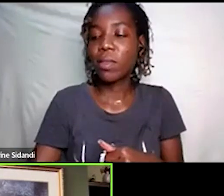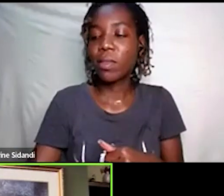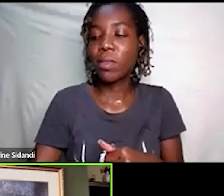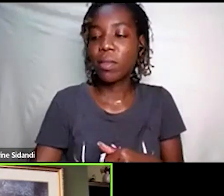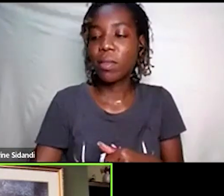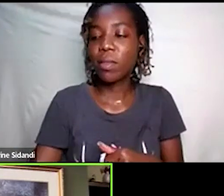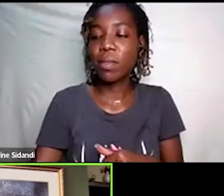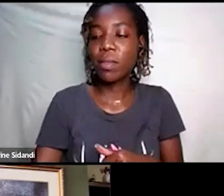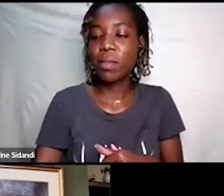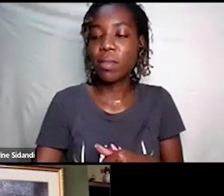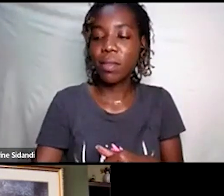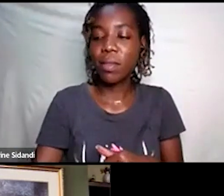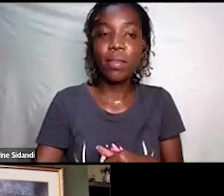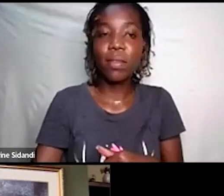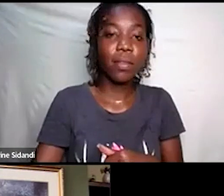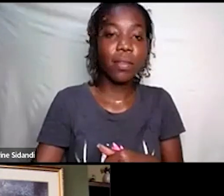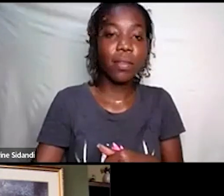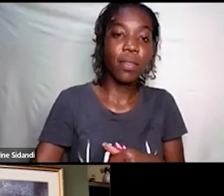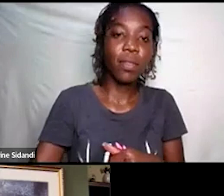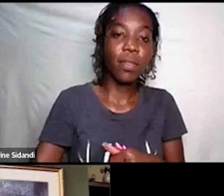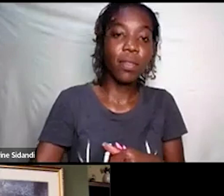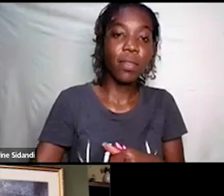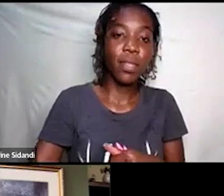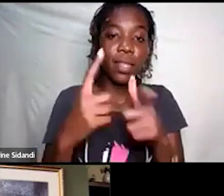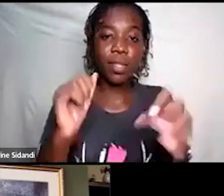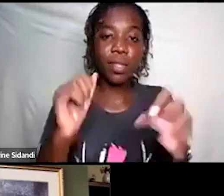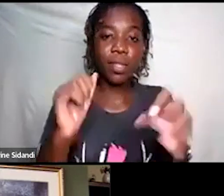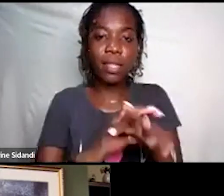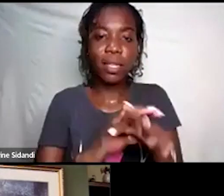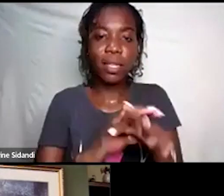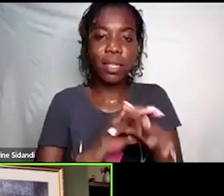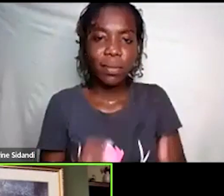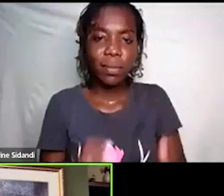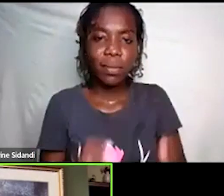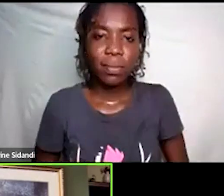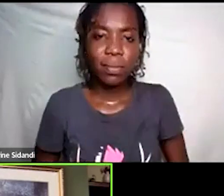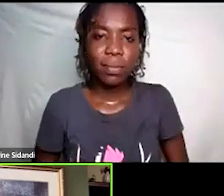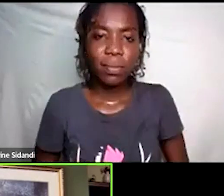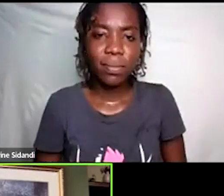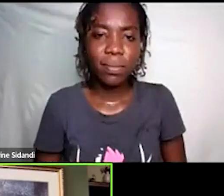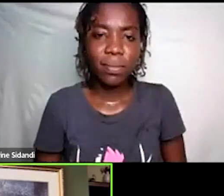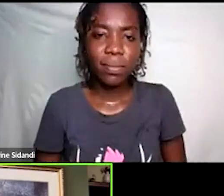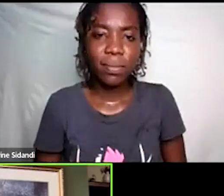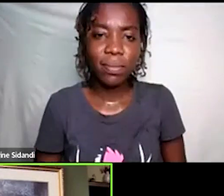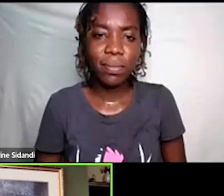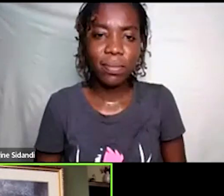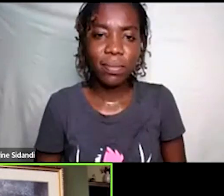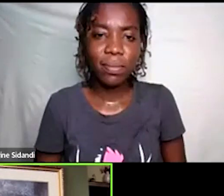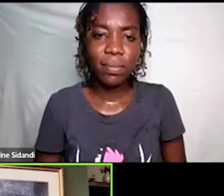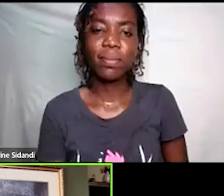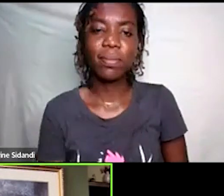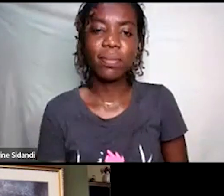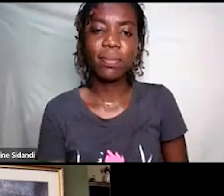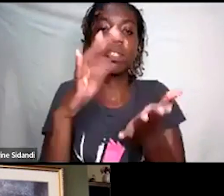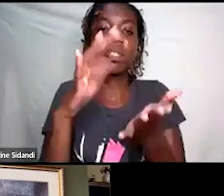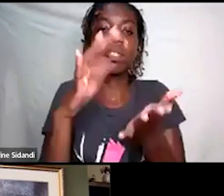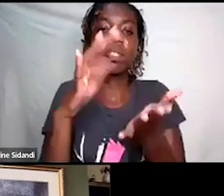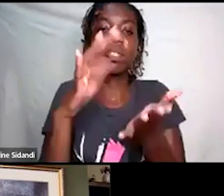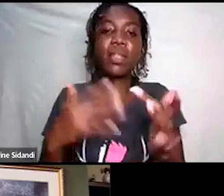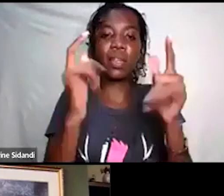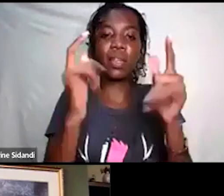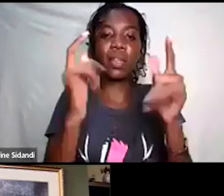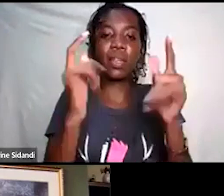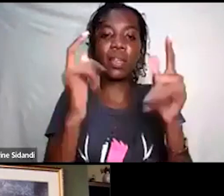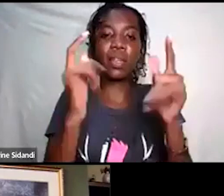And you can get discounts, of course, like Helen has said. Yep. So, shoot me an email and let's move from there. Yeah, so thank you very